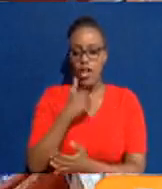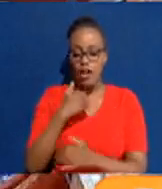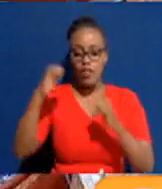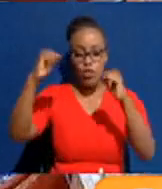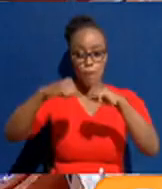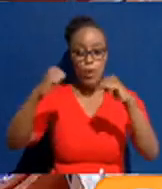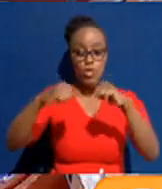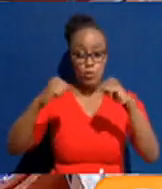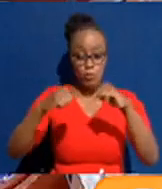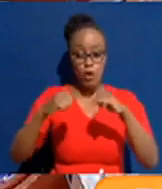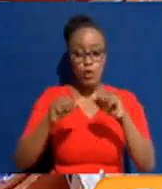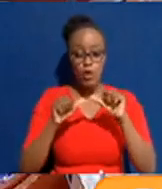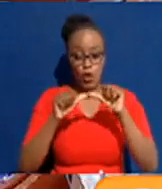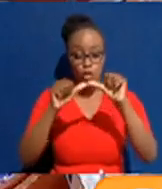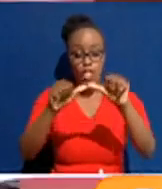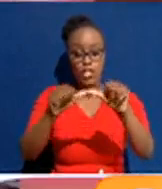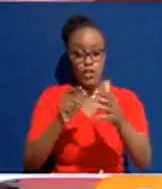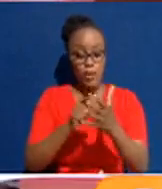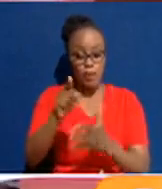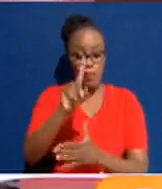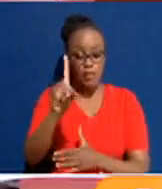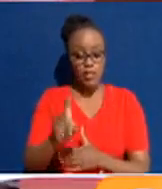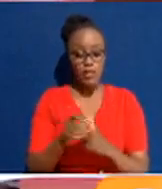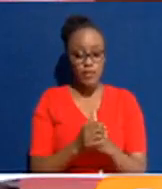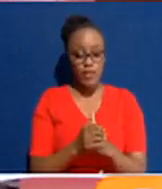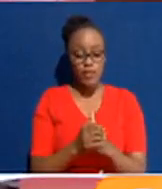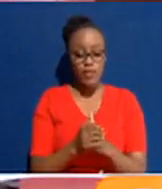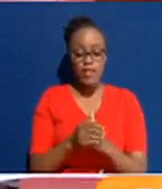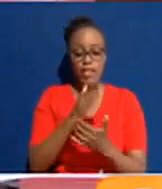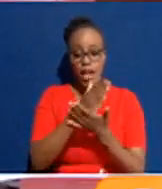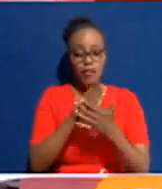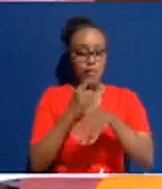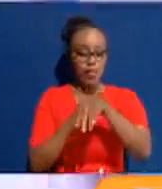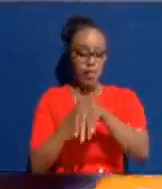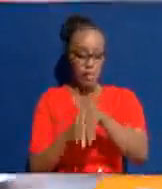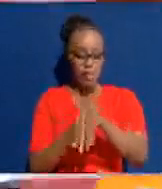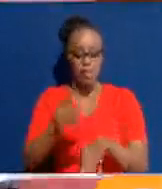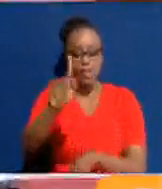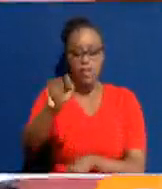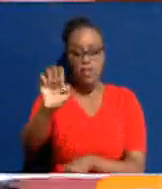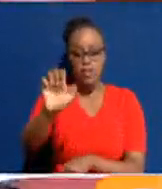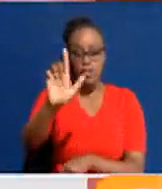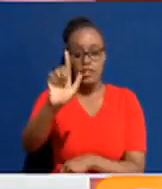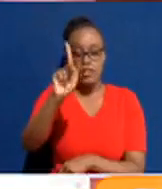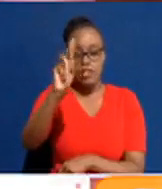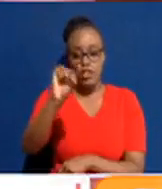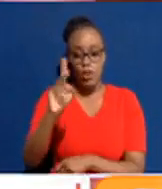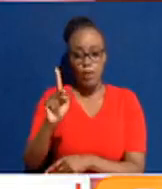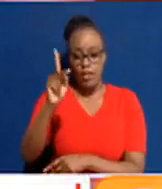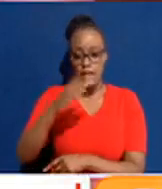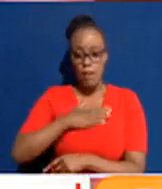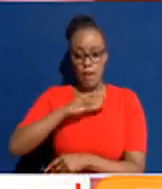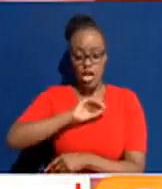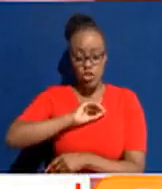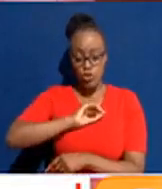to continue this payment? In the medium term, Telkom Kenya, in my opinion, has the potential